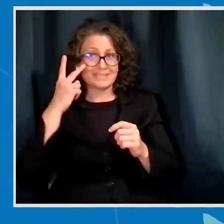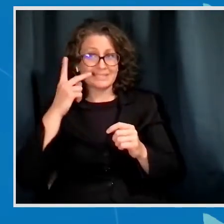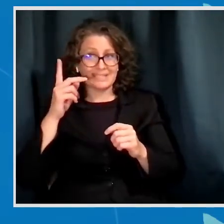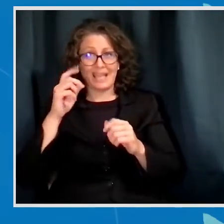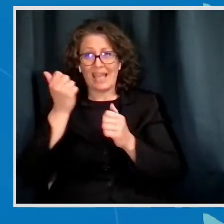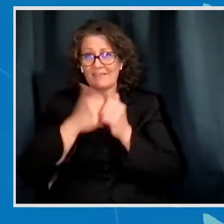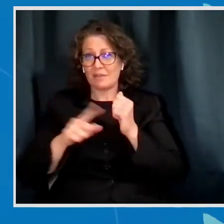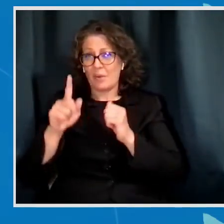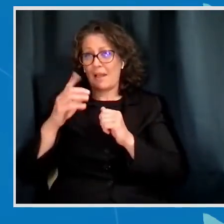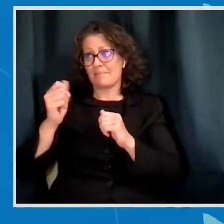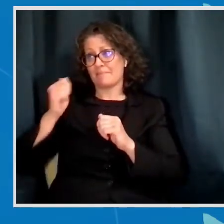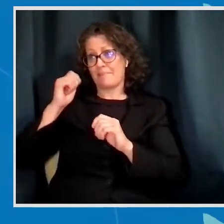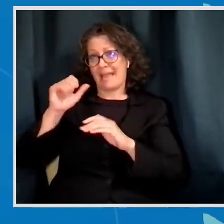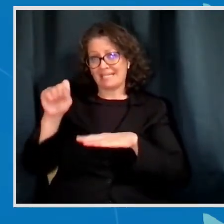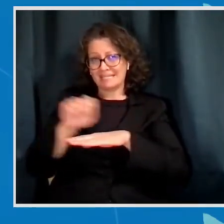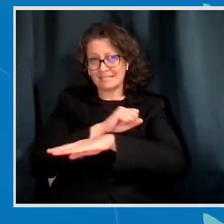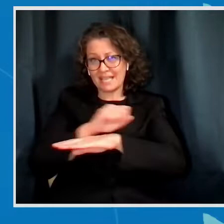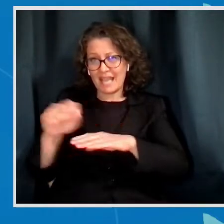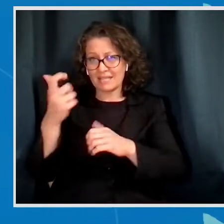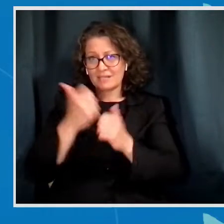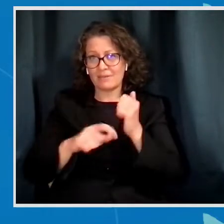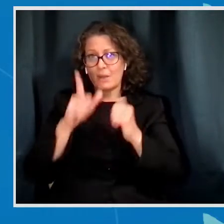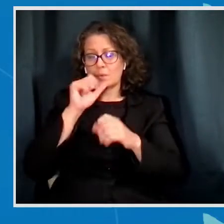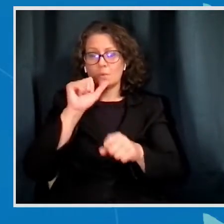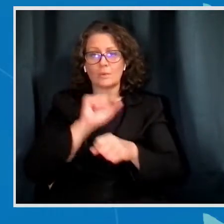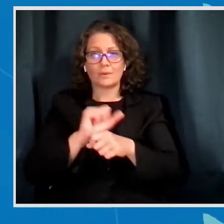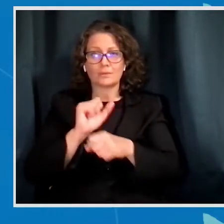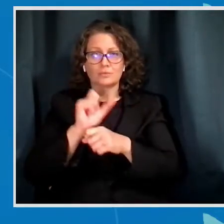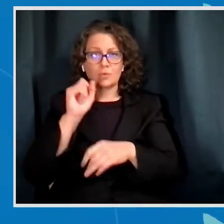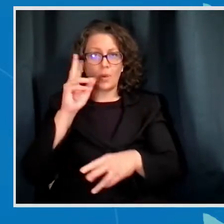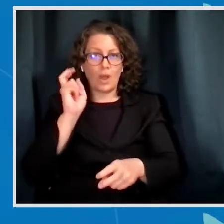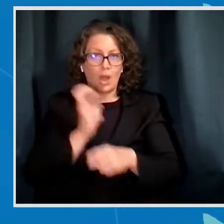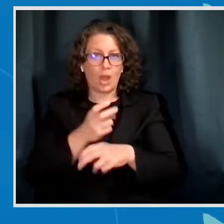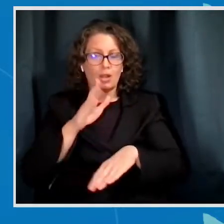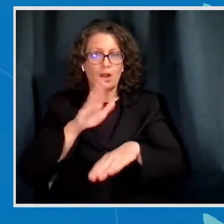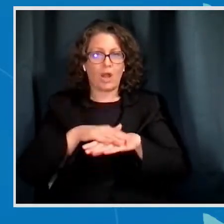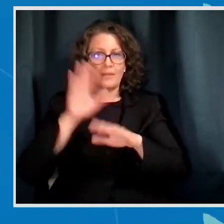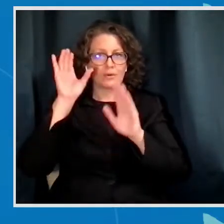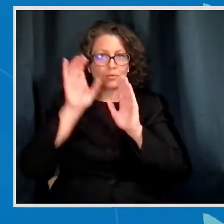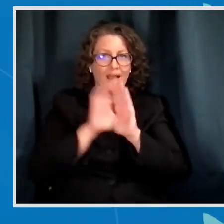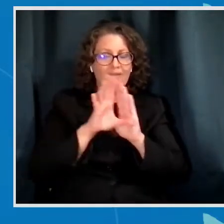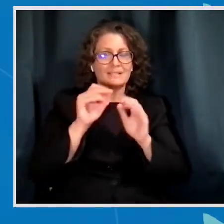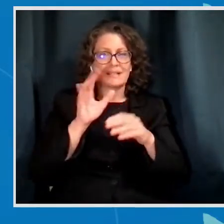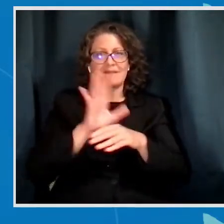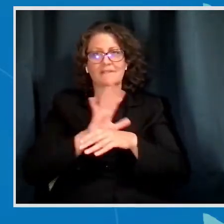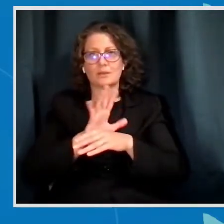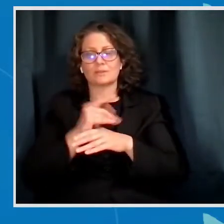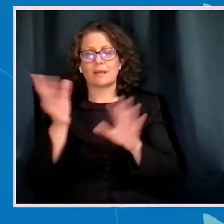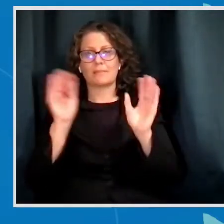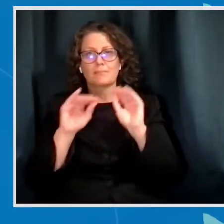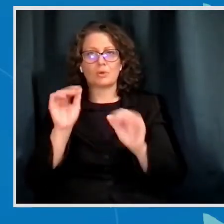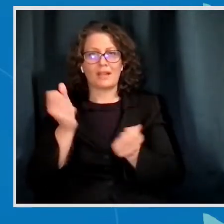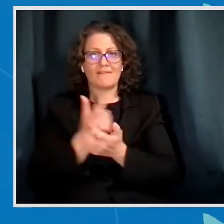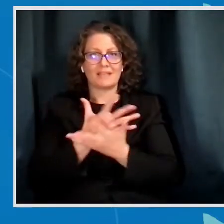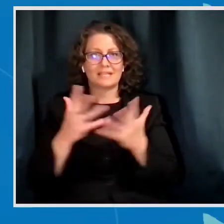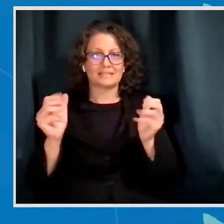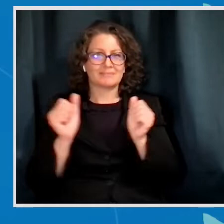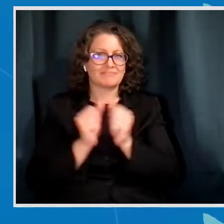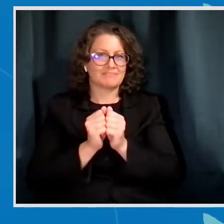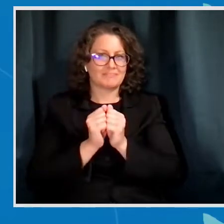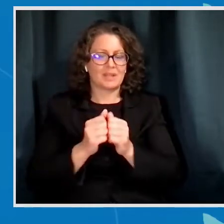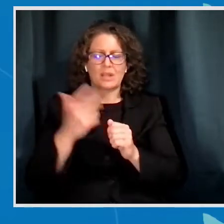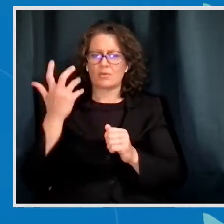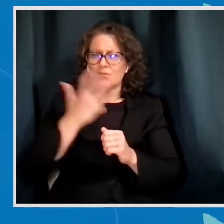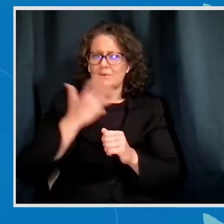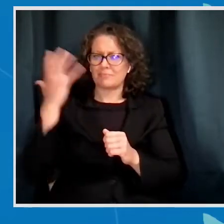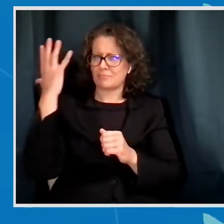everyone who's worked so hard on the graphics and the videos and put this whole thing together in a way that's so incredibly beautiful.